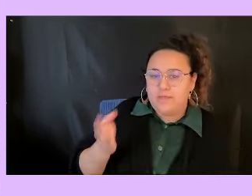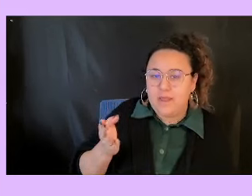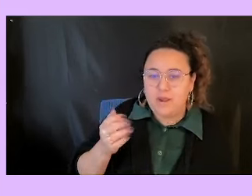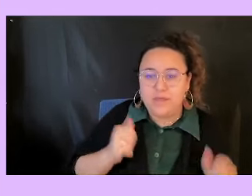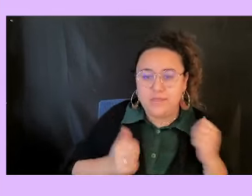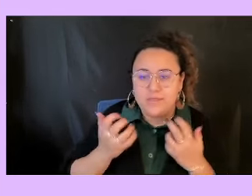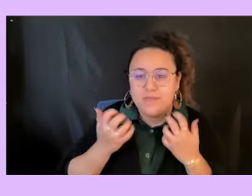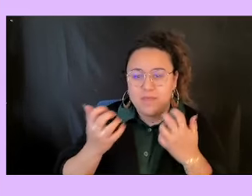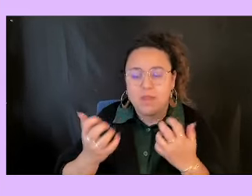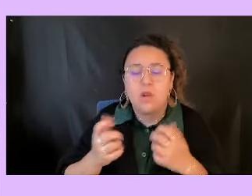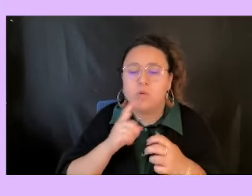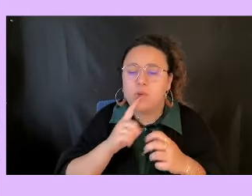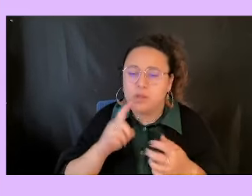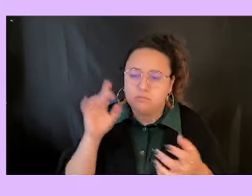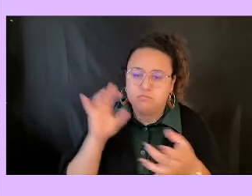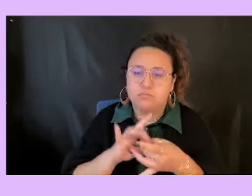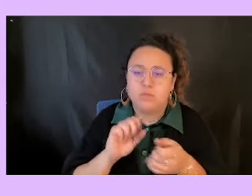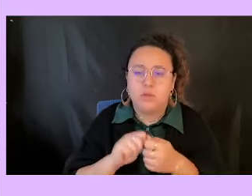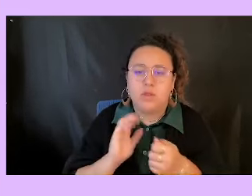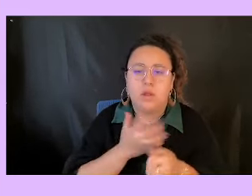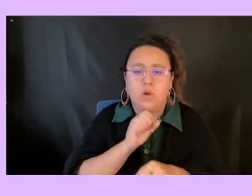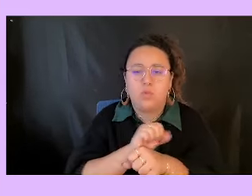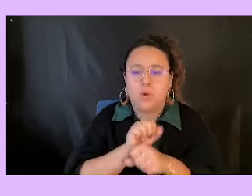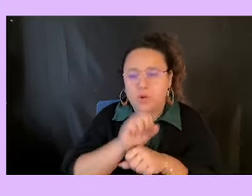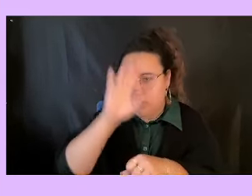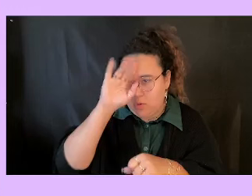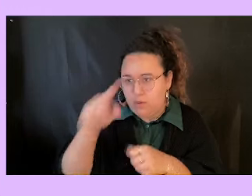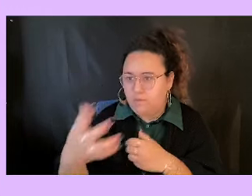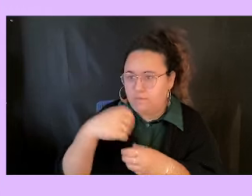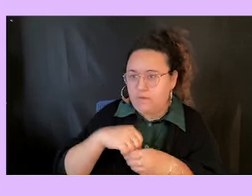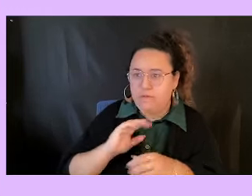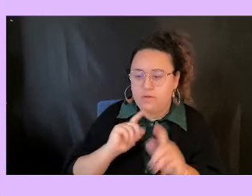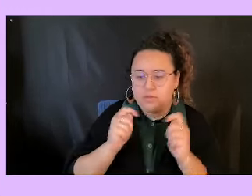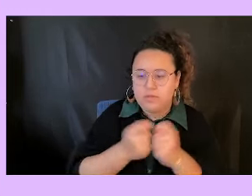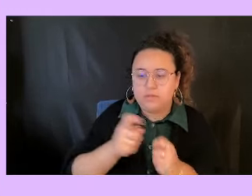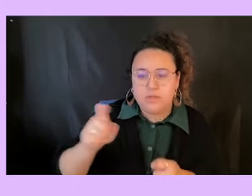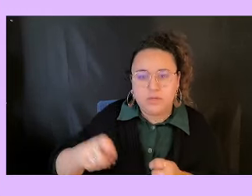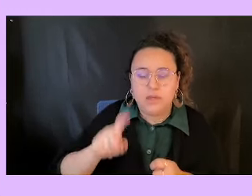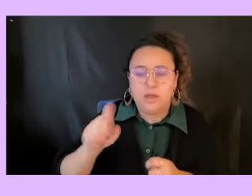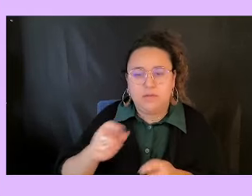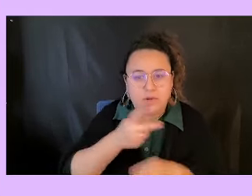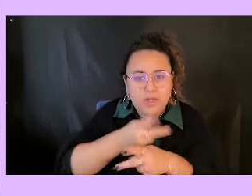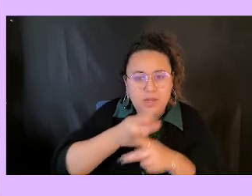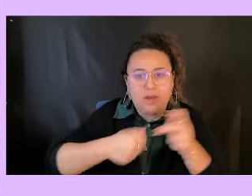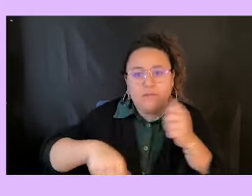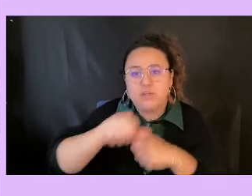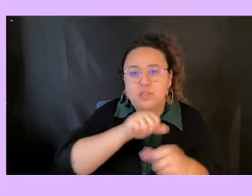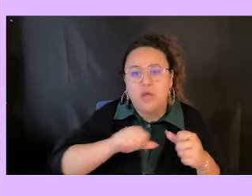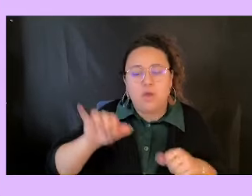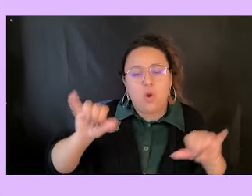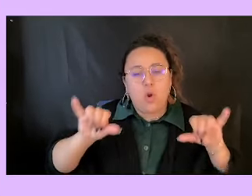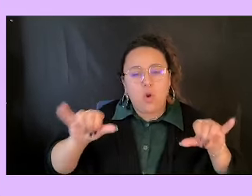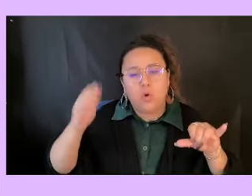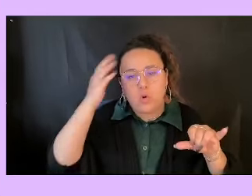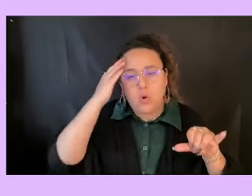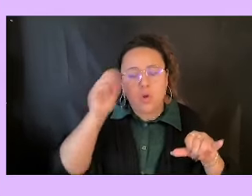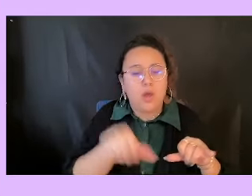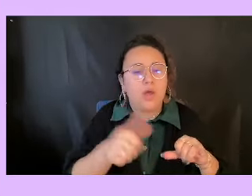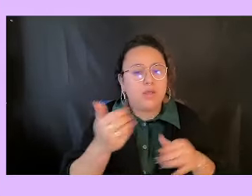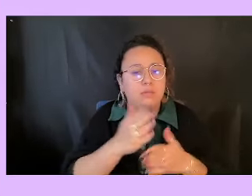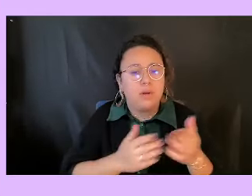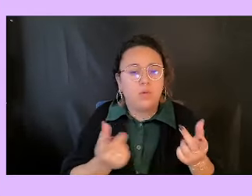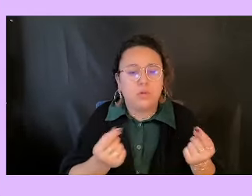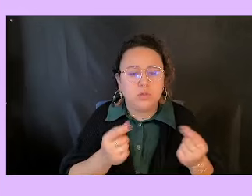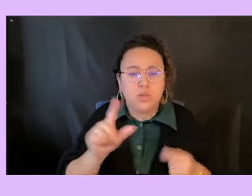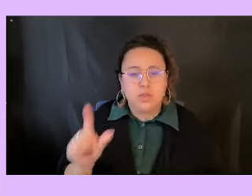attached to the work we're doing and knows they're part of the team and is necessary and we gotta care for each other. Because the other part of what we do in the library and the Strand is they